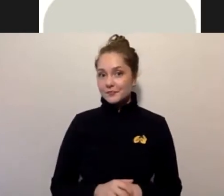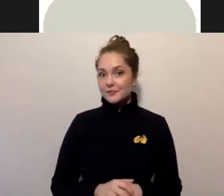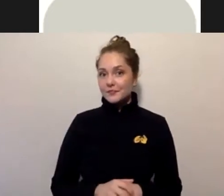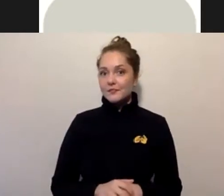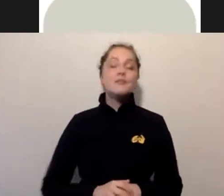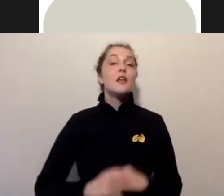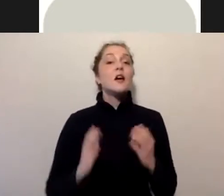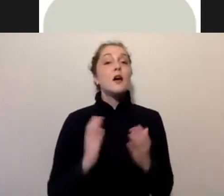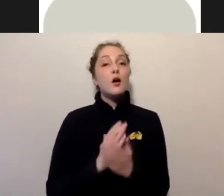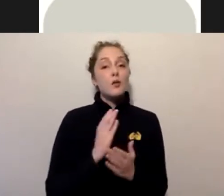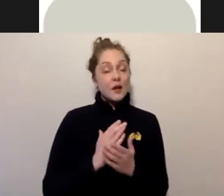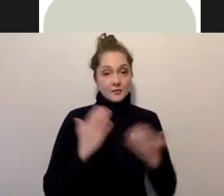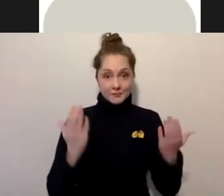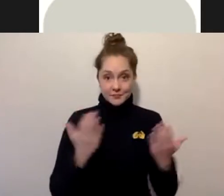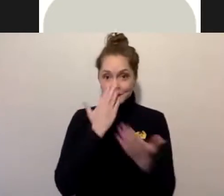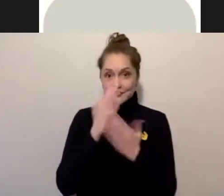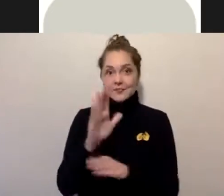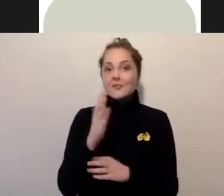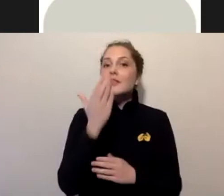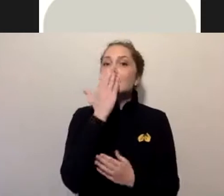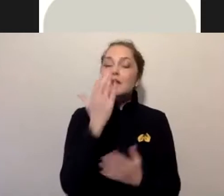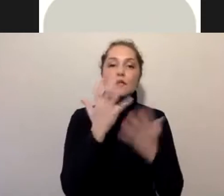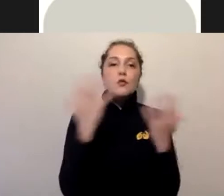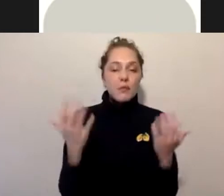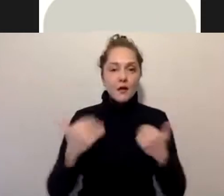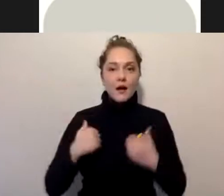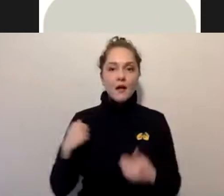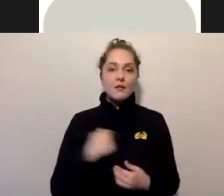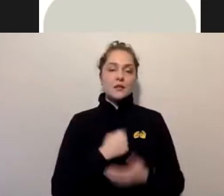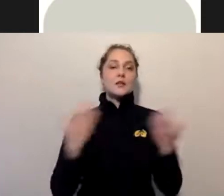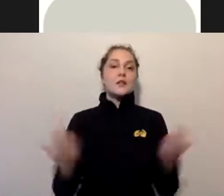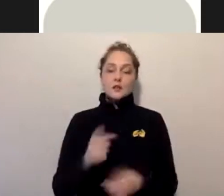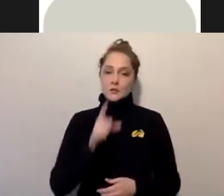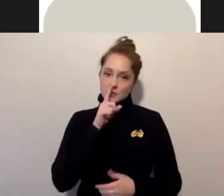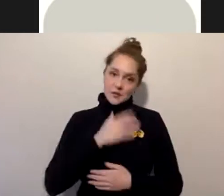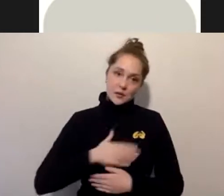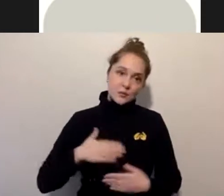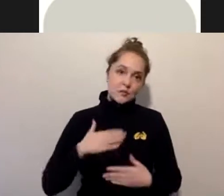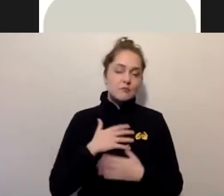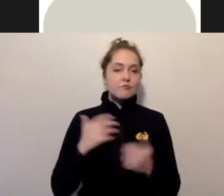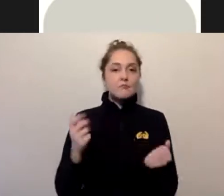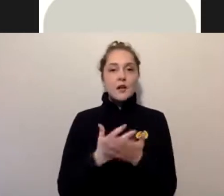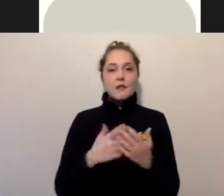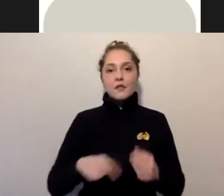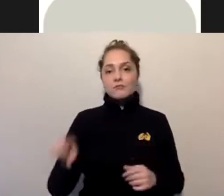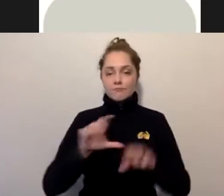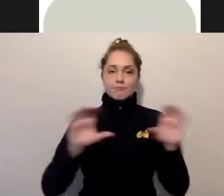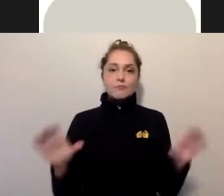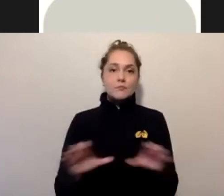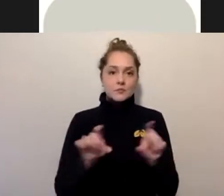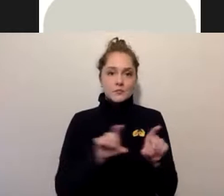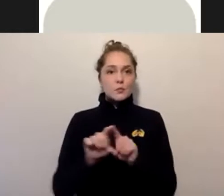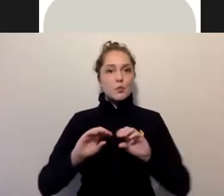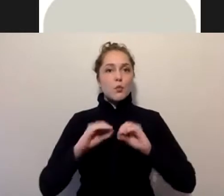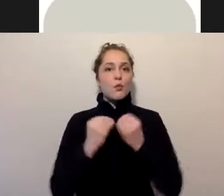All right, good afternoon. Thank you so much for having us here. I really appreciate everything that y'all do as an